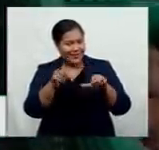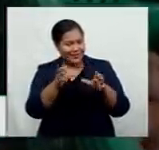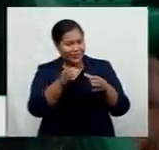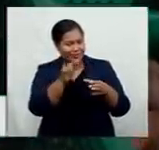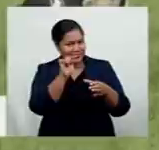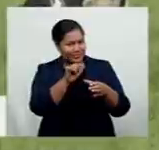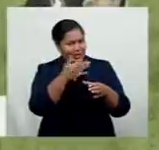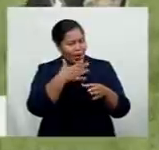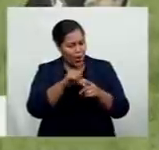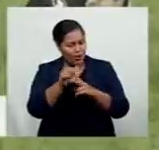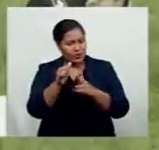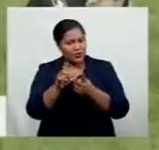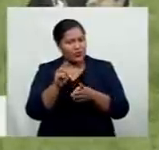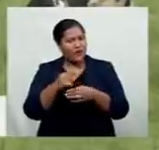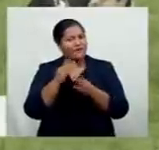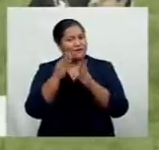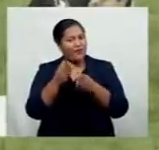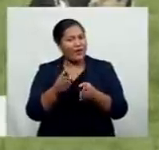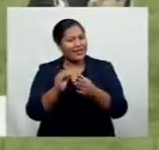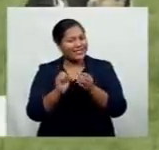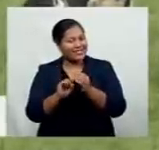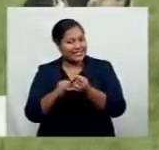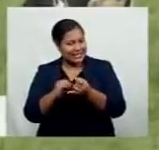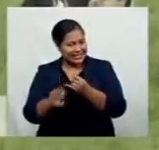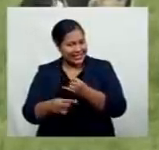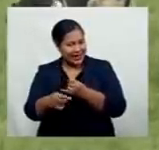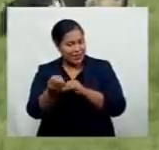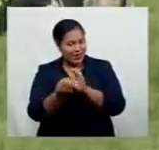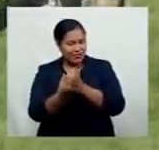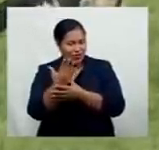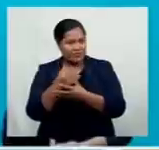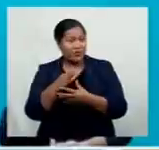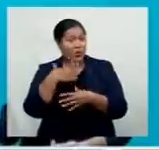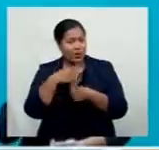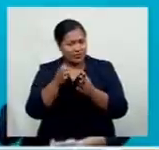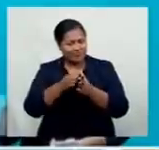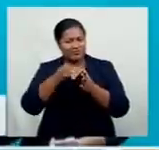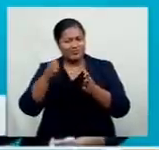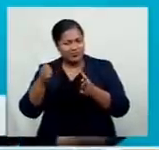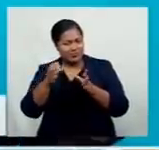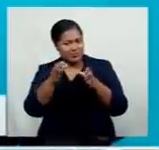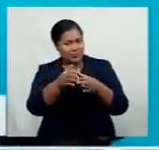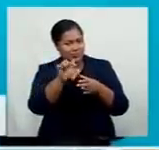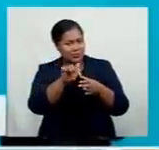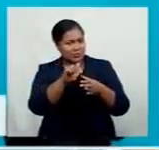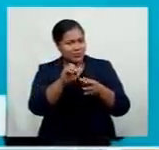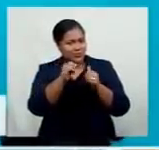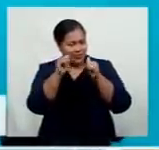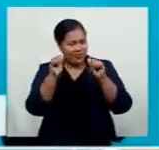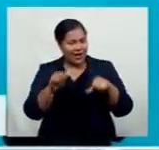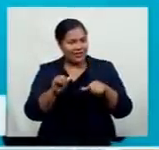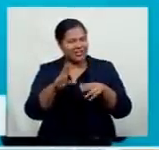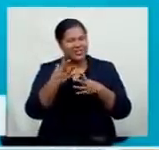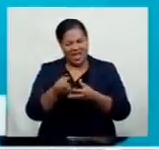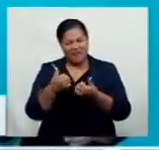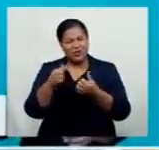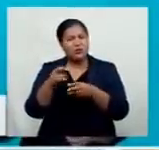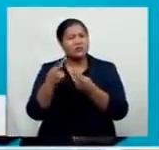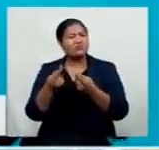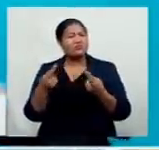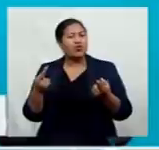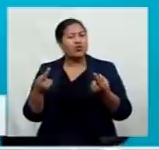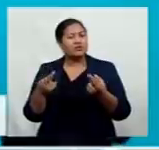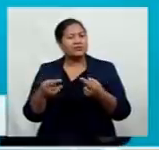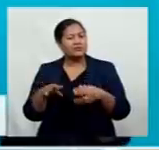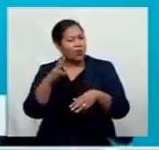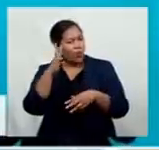also focus on sustainable growth. Hence, we want to further expand this sector and utilize the abundantly available resources